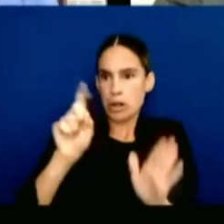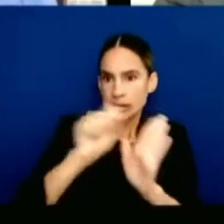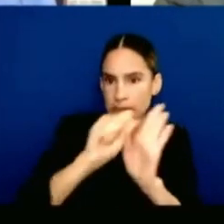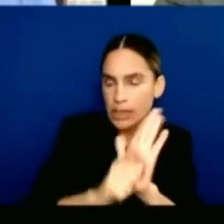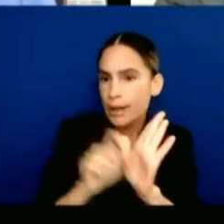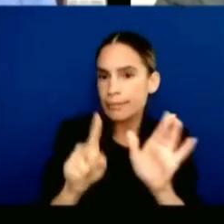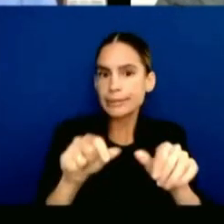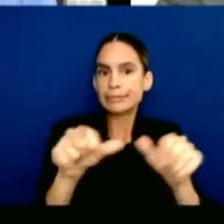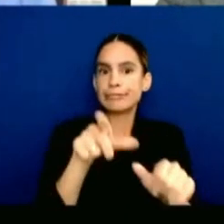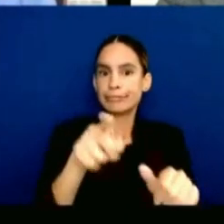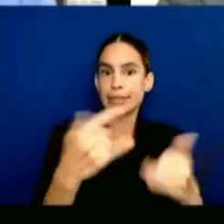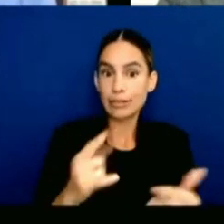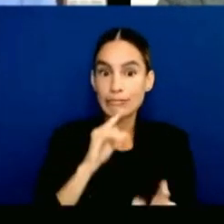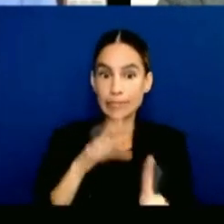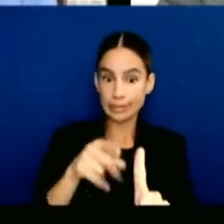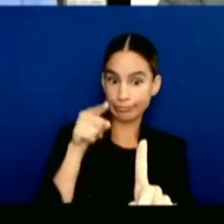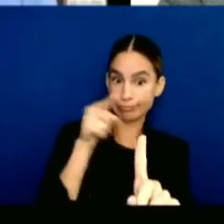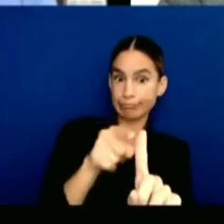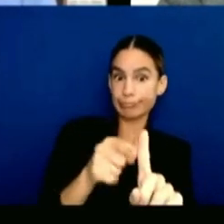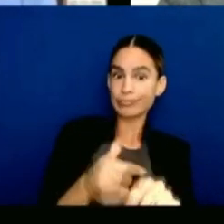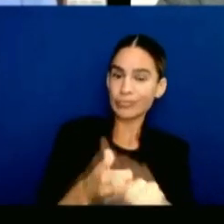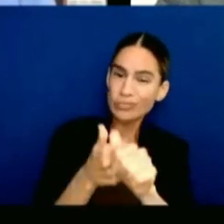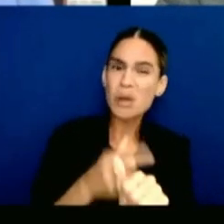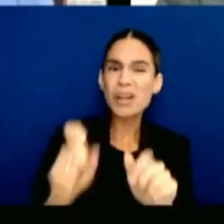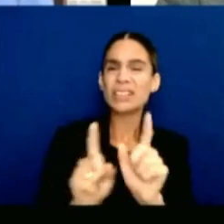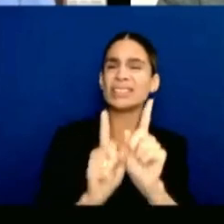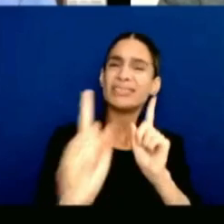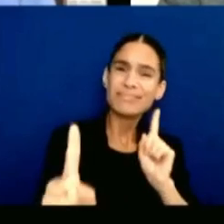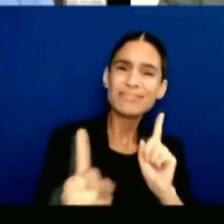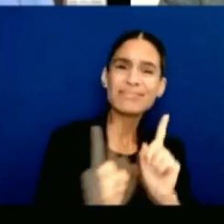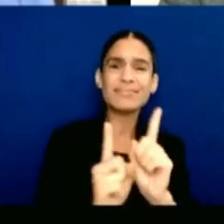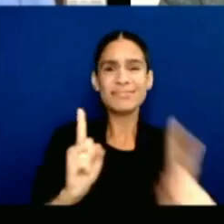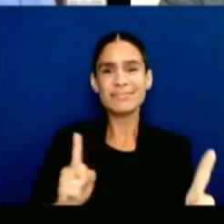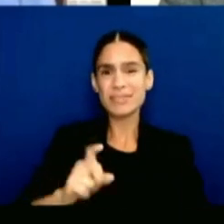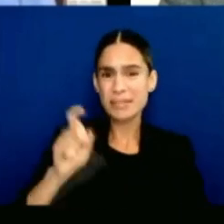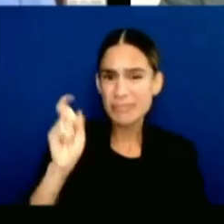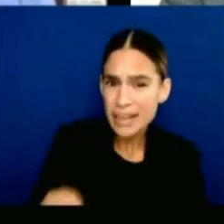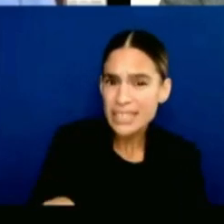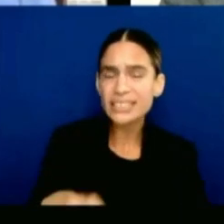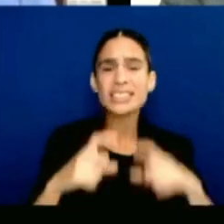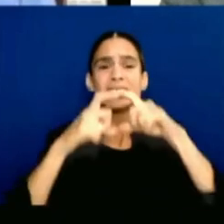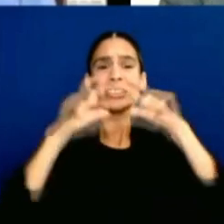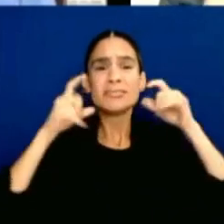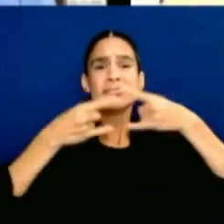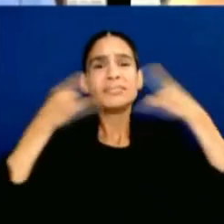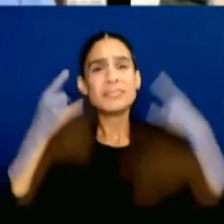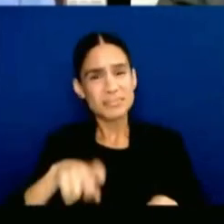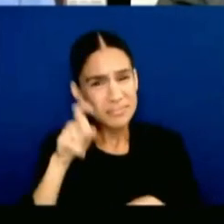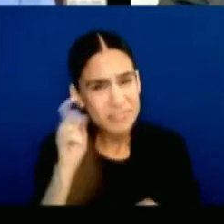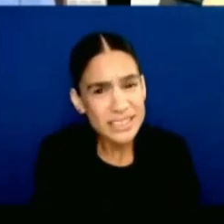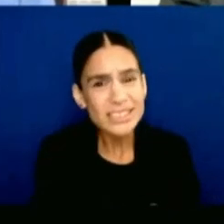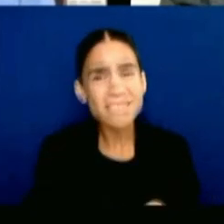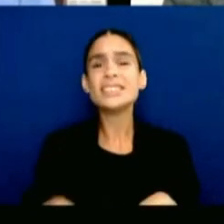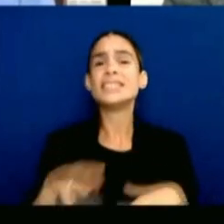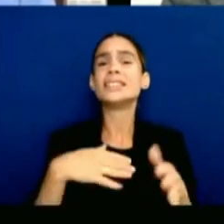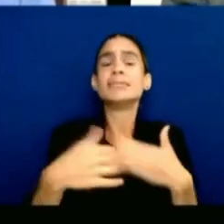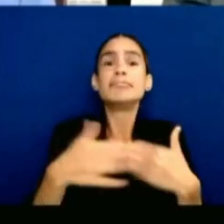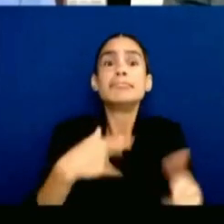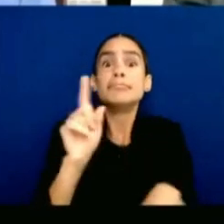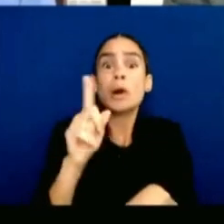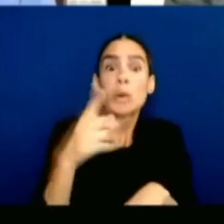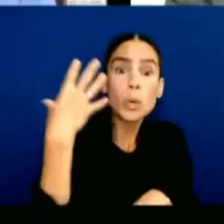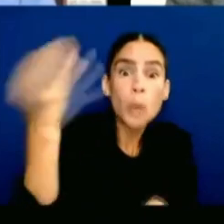a mask at all times when you're outside, when it would be a situation where it's unlikely that you're going to be able to stay